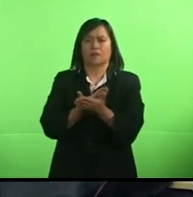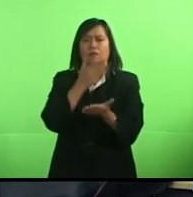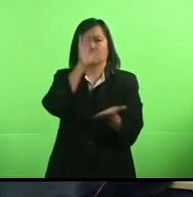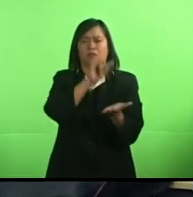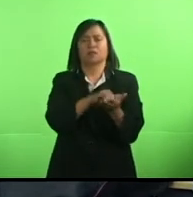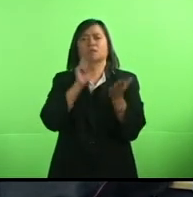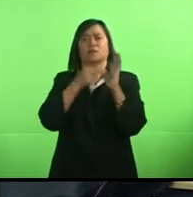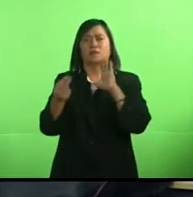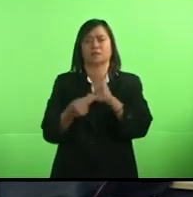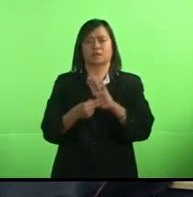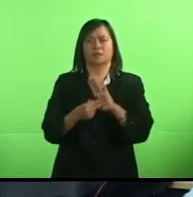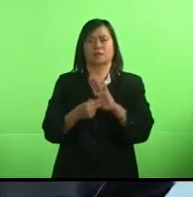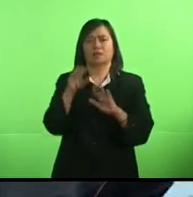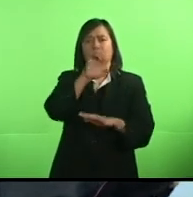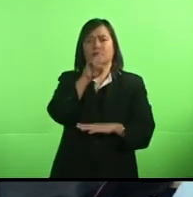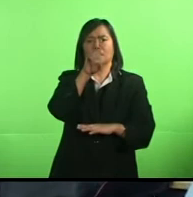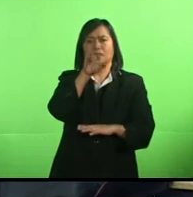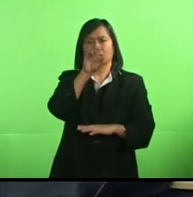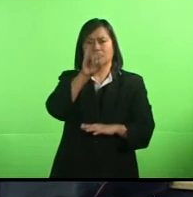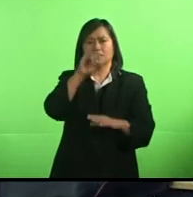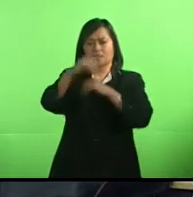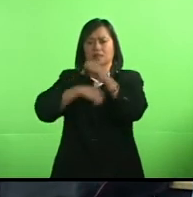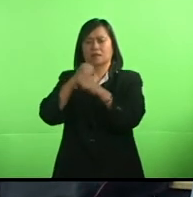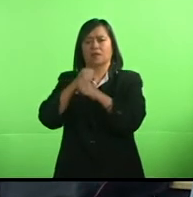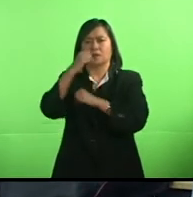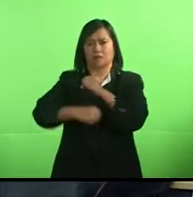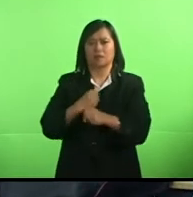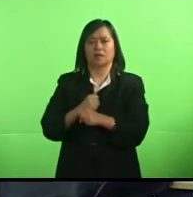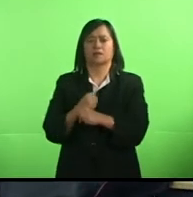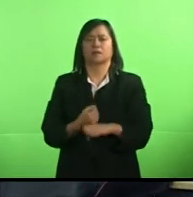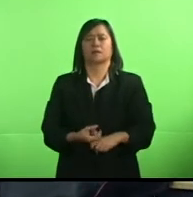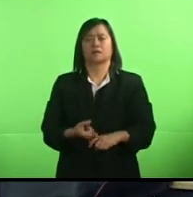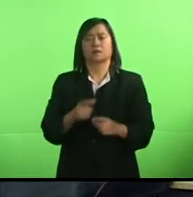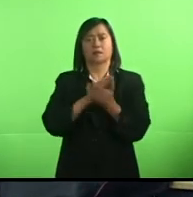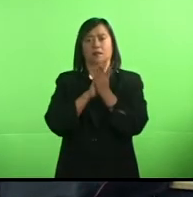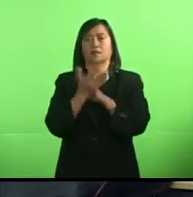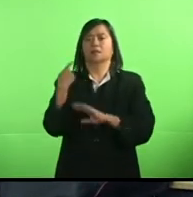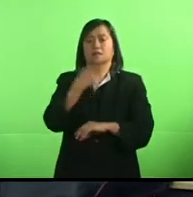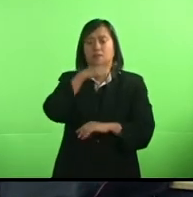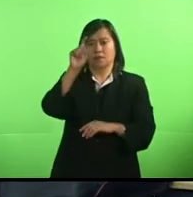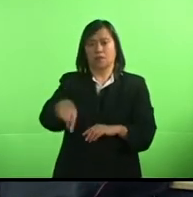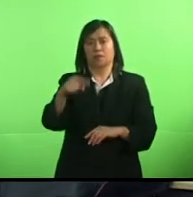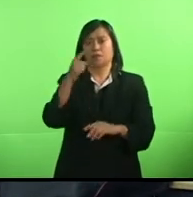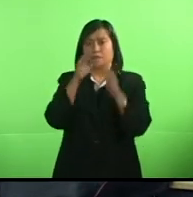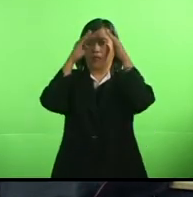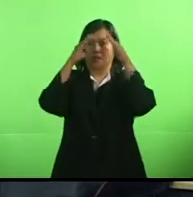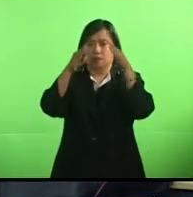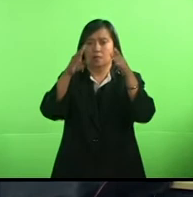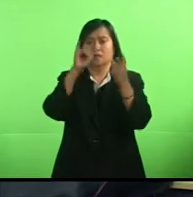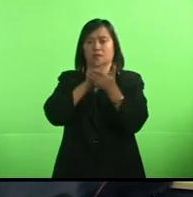Alright? So that's one issue, the points we have to take into consideration. Bila kita look at the currency. The last one,